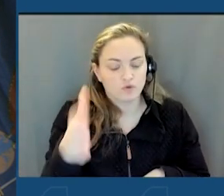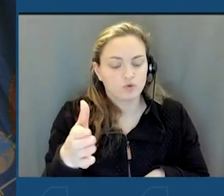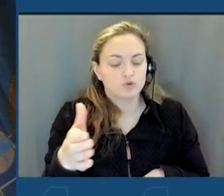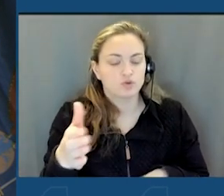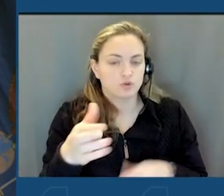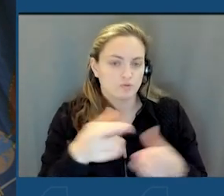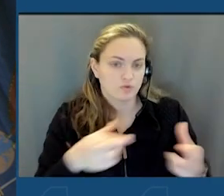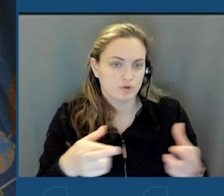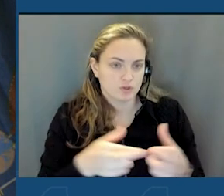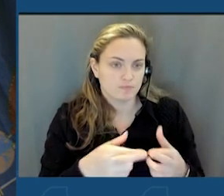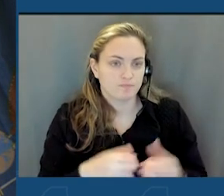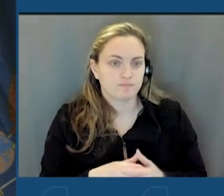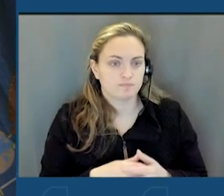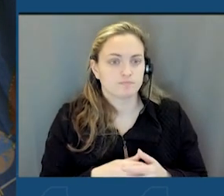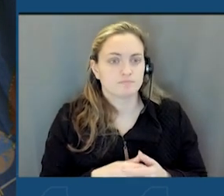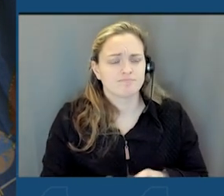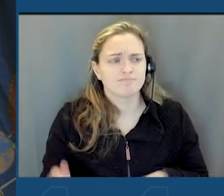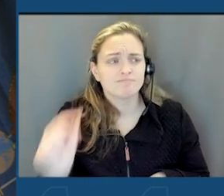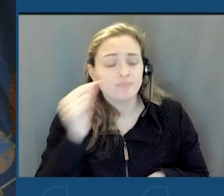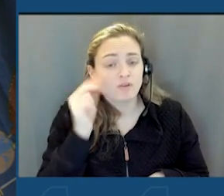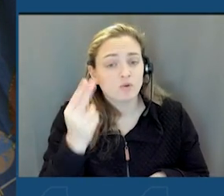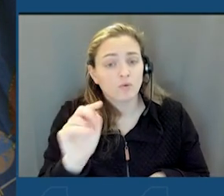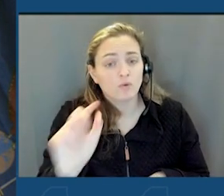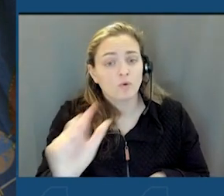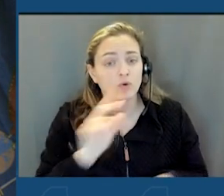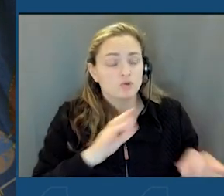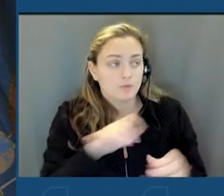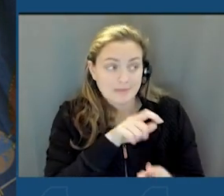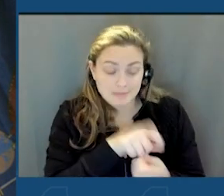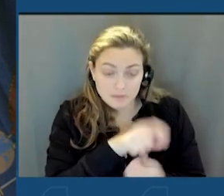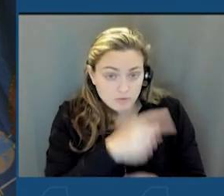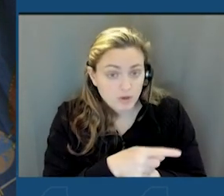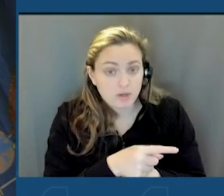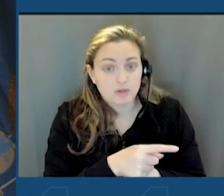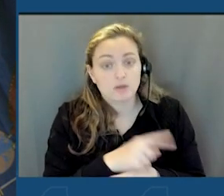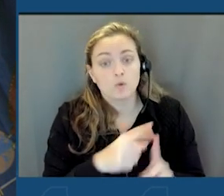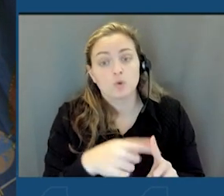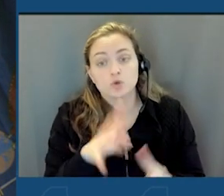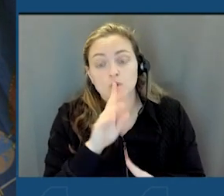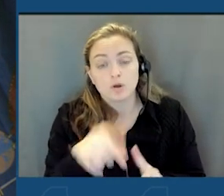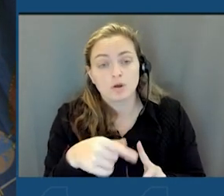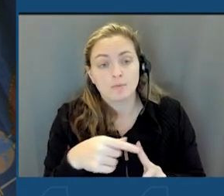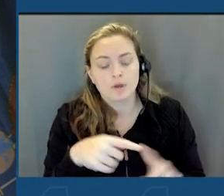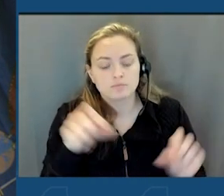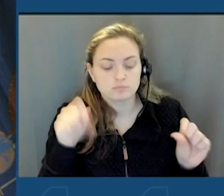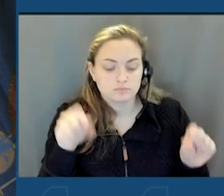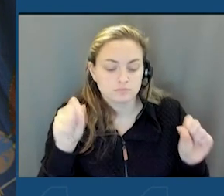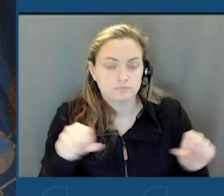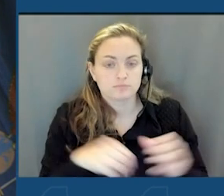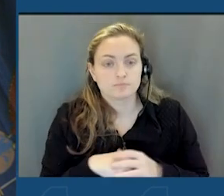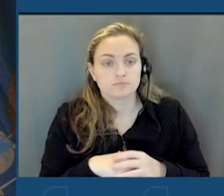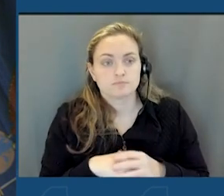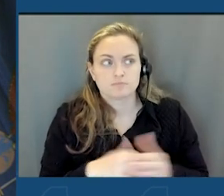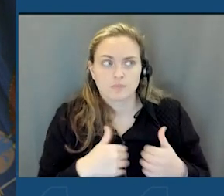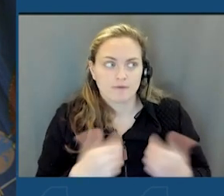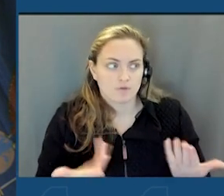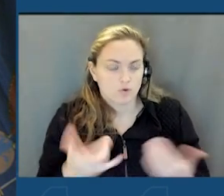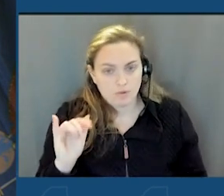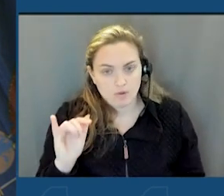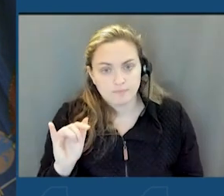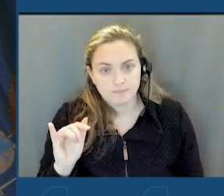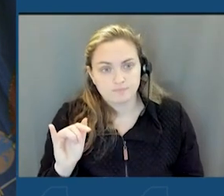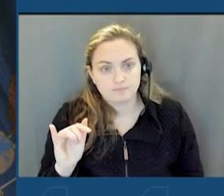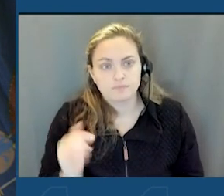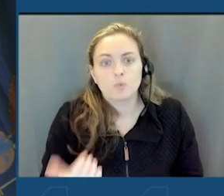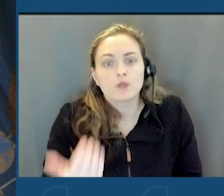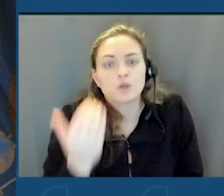region. Governor Hochul described it exactly right when she talked about the potential that we have here on Long Island. We